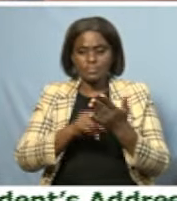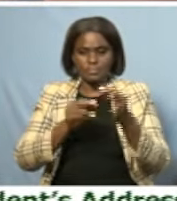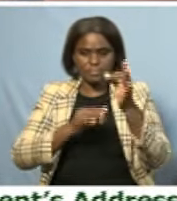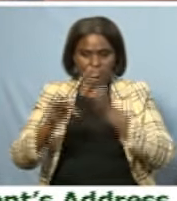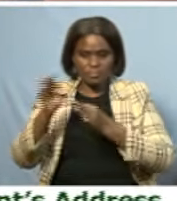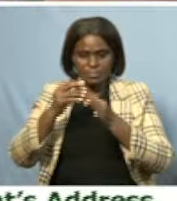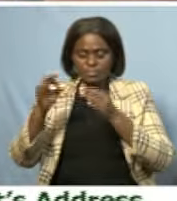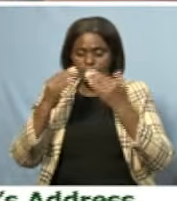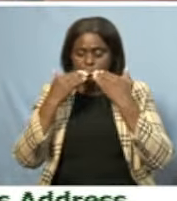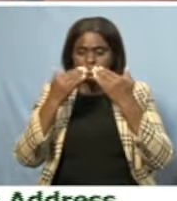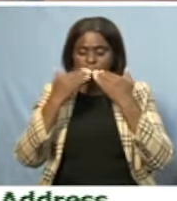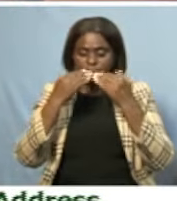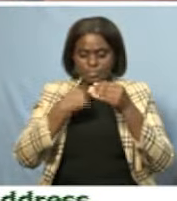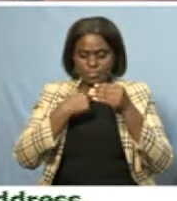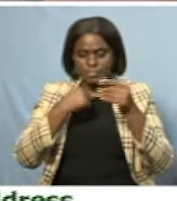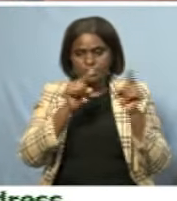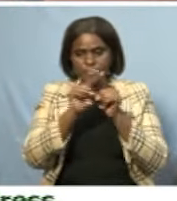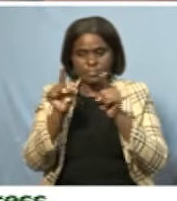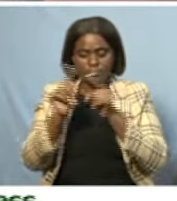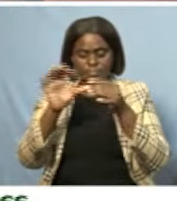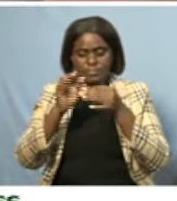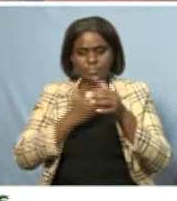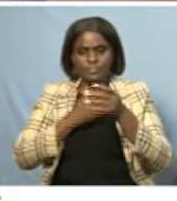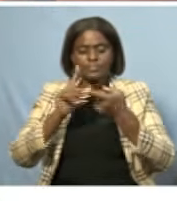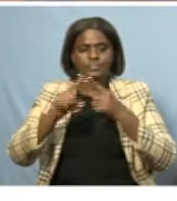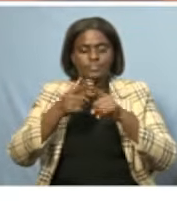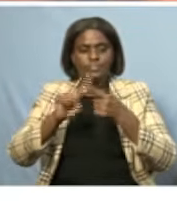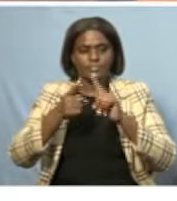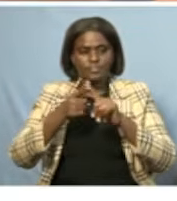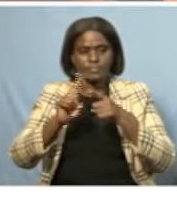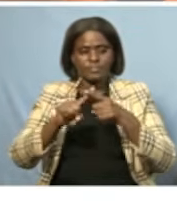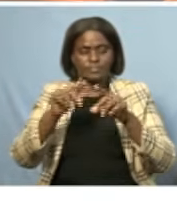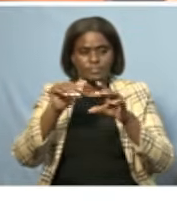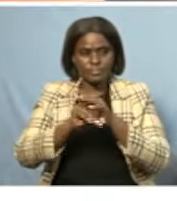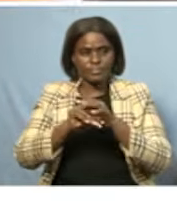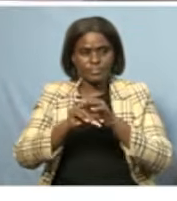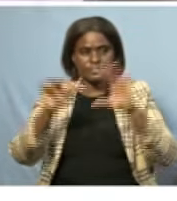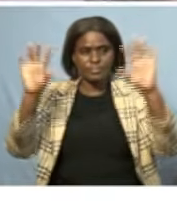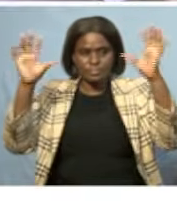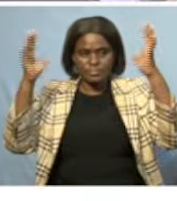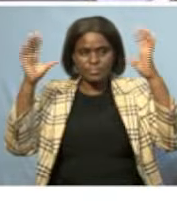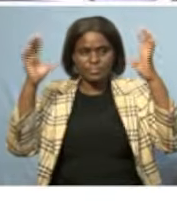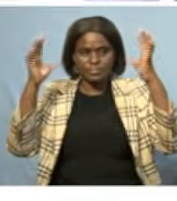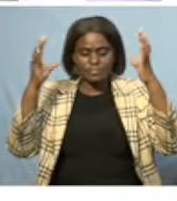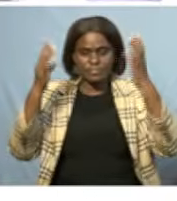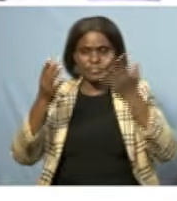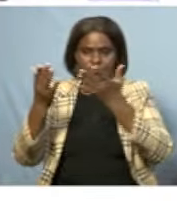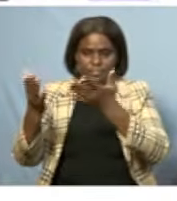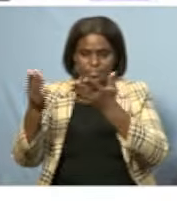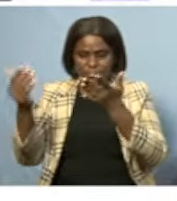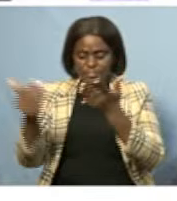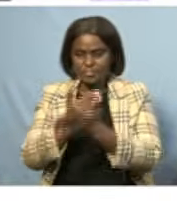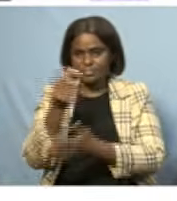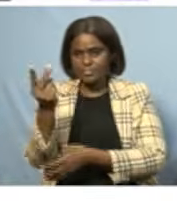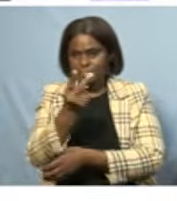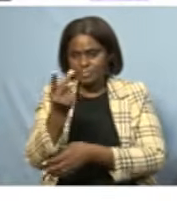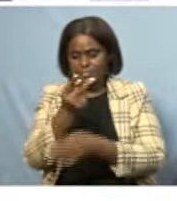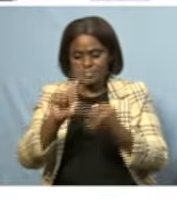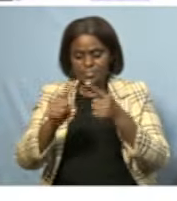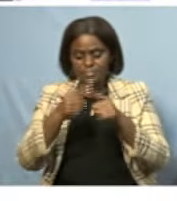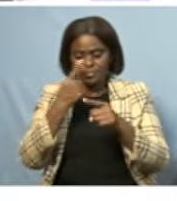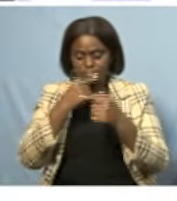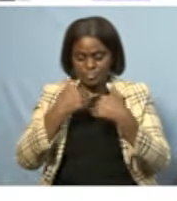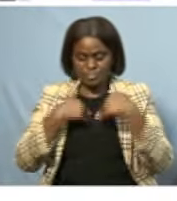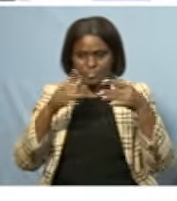statement of thanks, let me also join my colleagues in congratulating the two colleagues who have